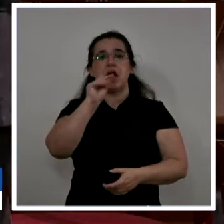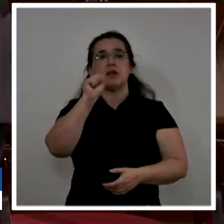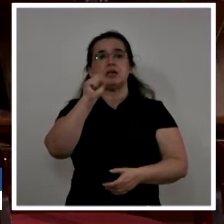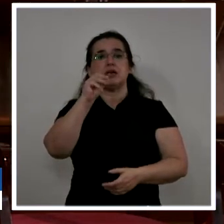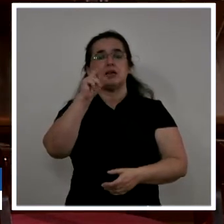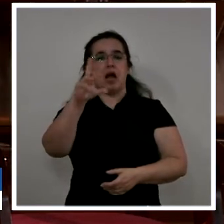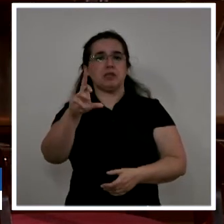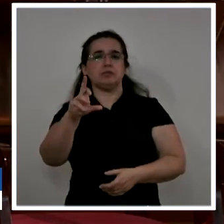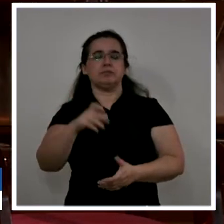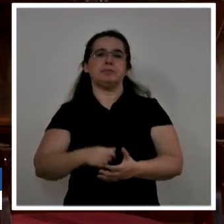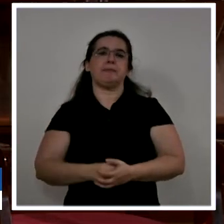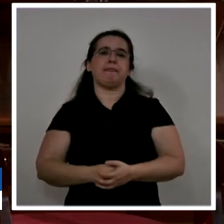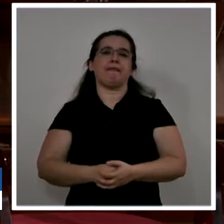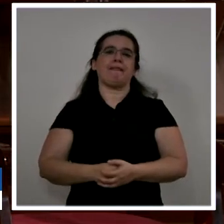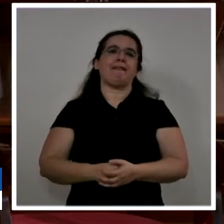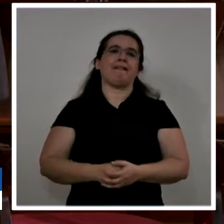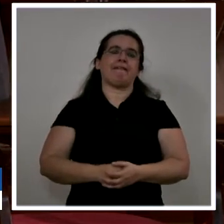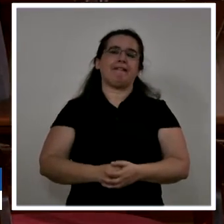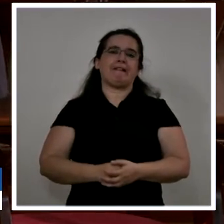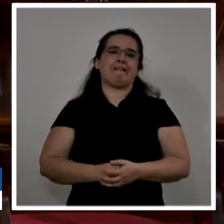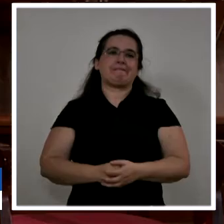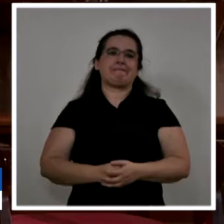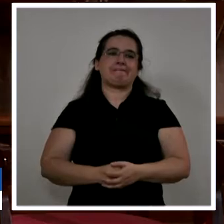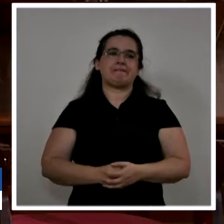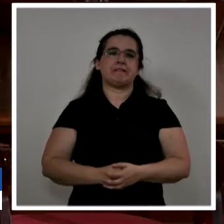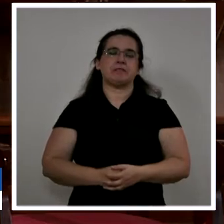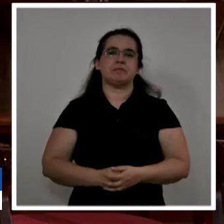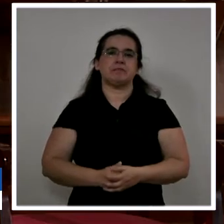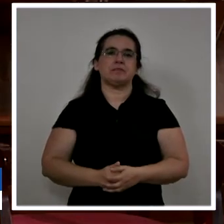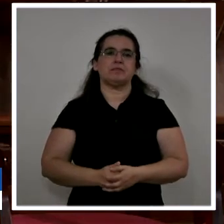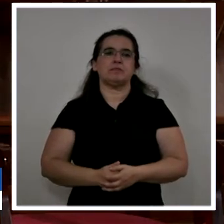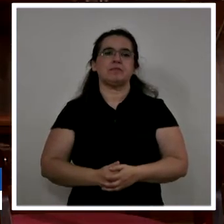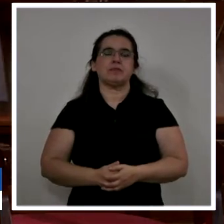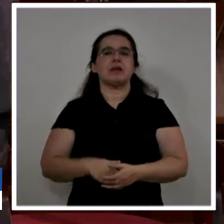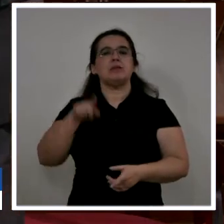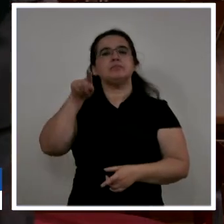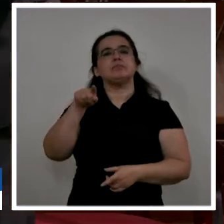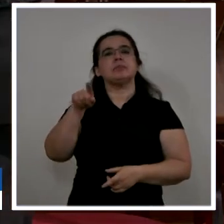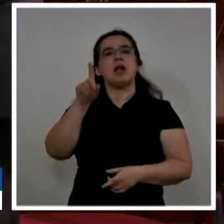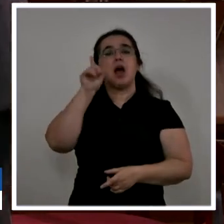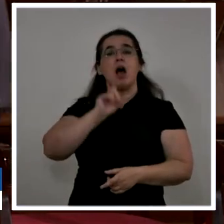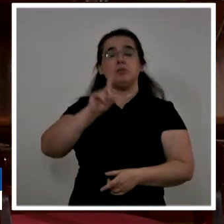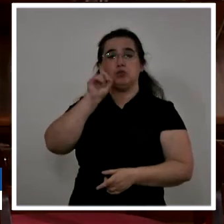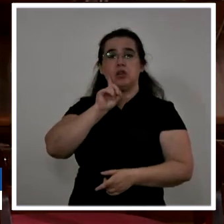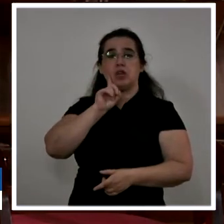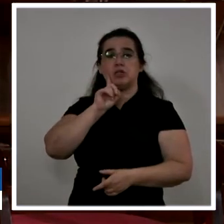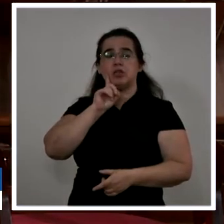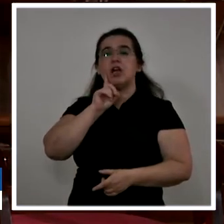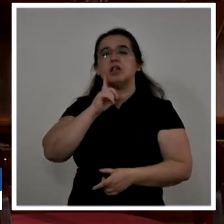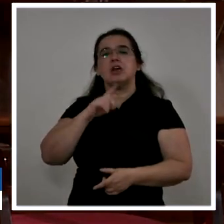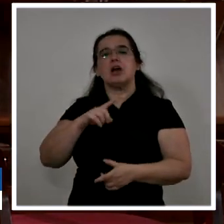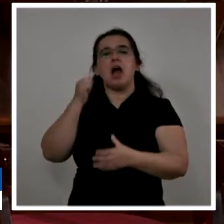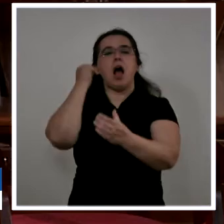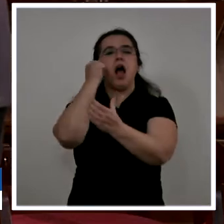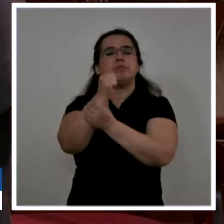one who Abraham, who Sarah gave to Abraham to have a child. Ela era aquela mulher, concubina que Abraão